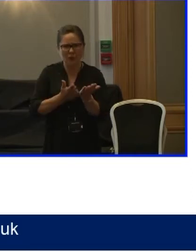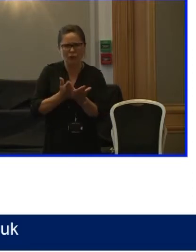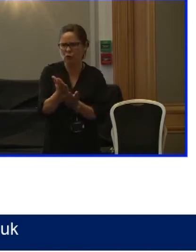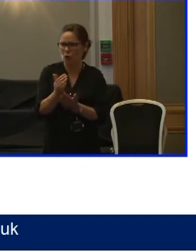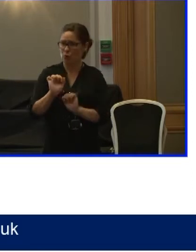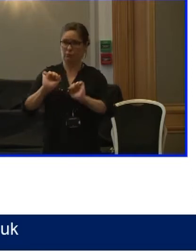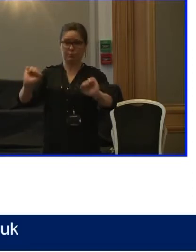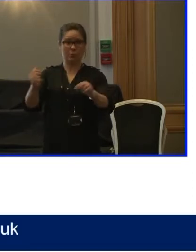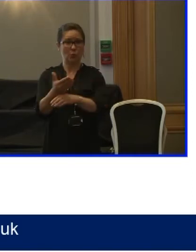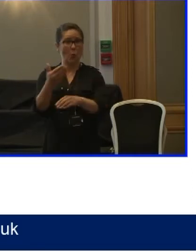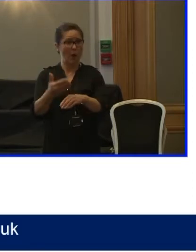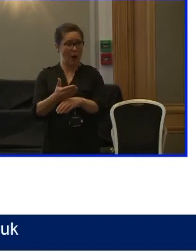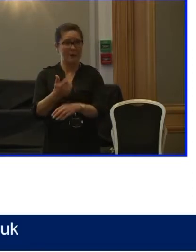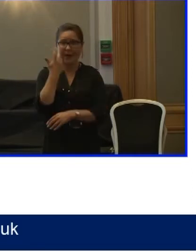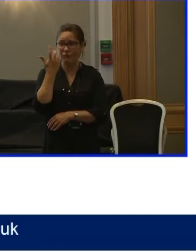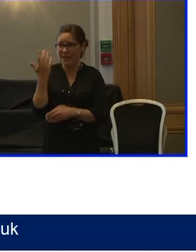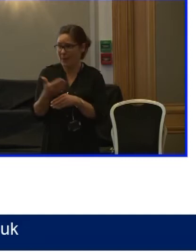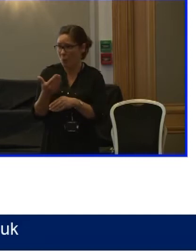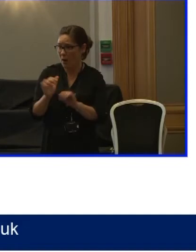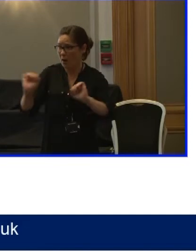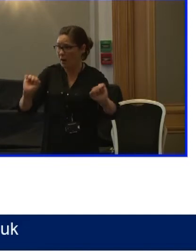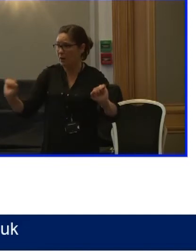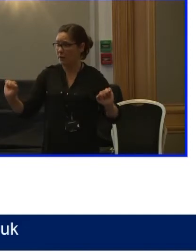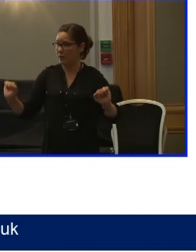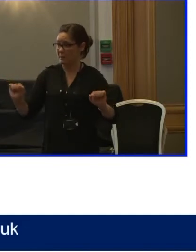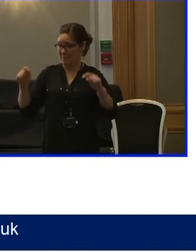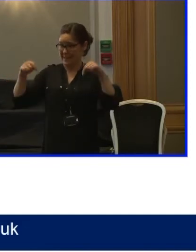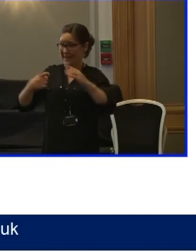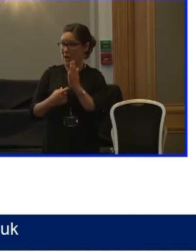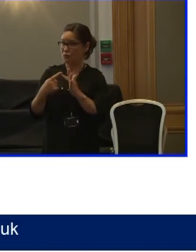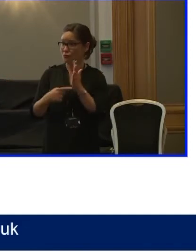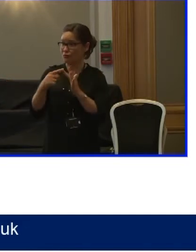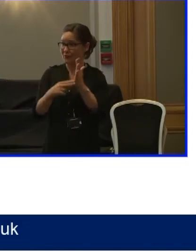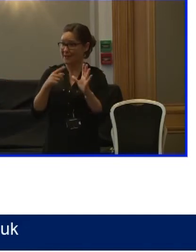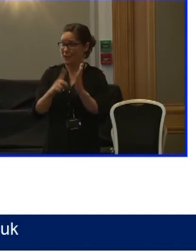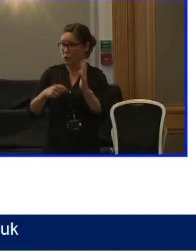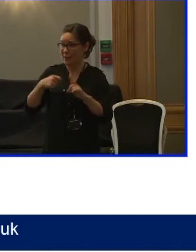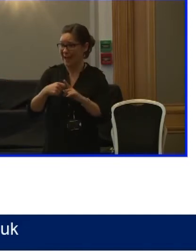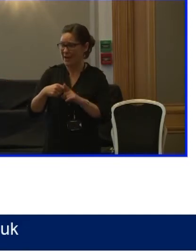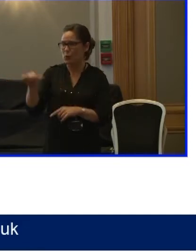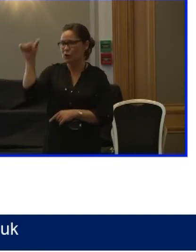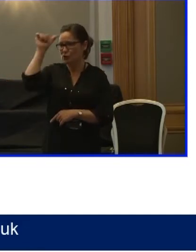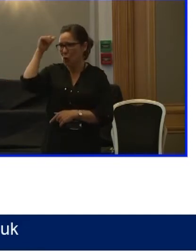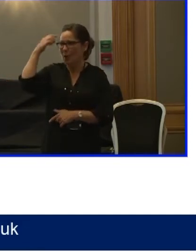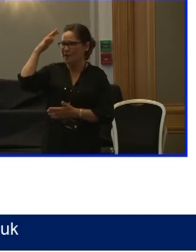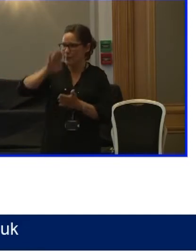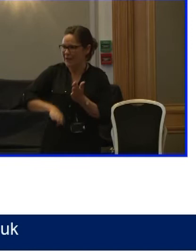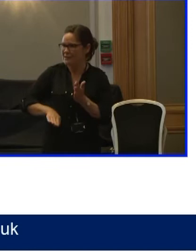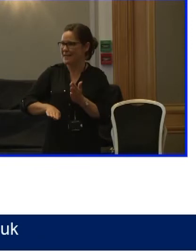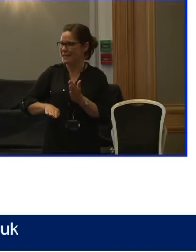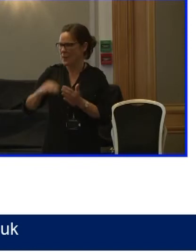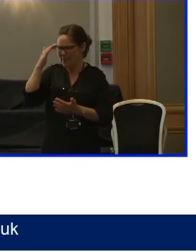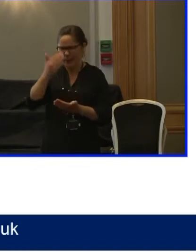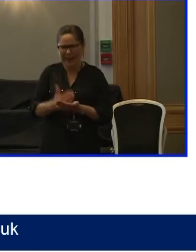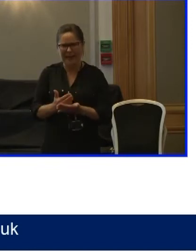work. We at Retina UK live and breathe the experiences and challenges of the IRD community